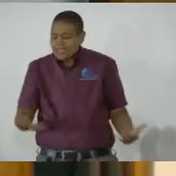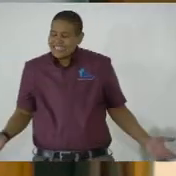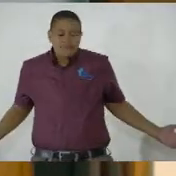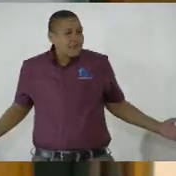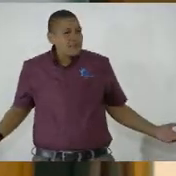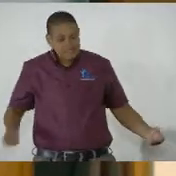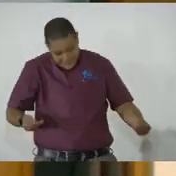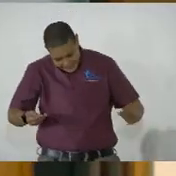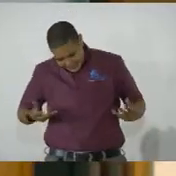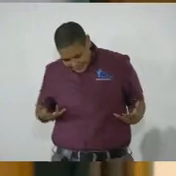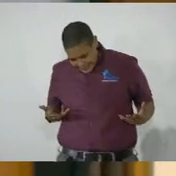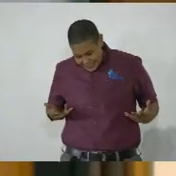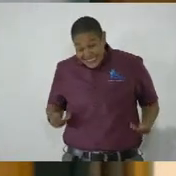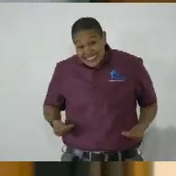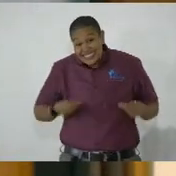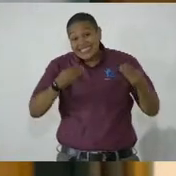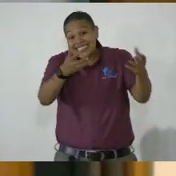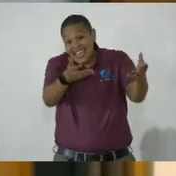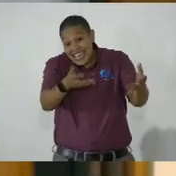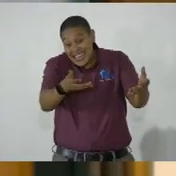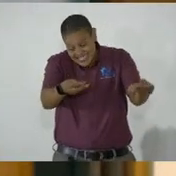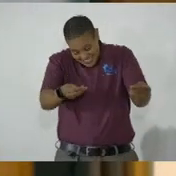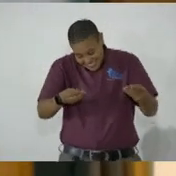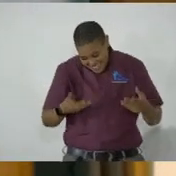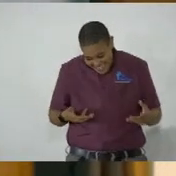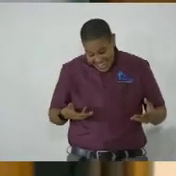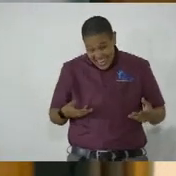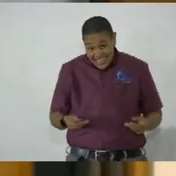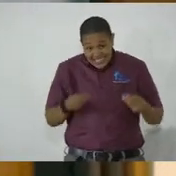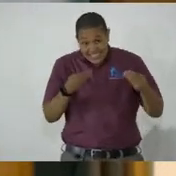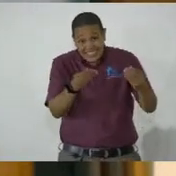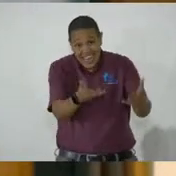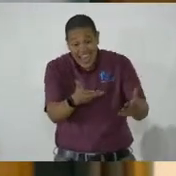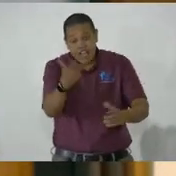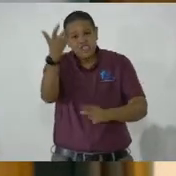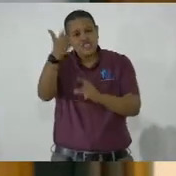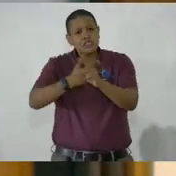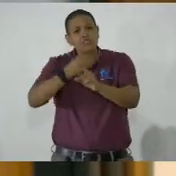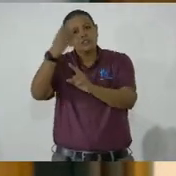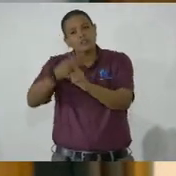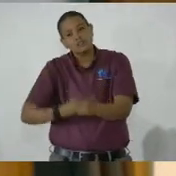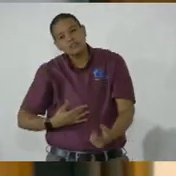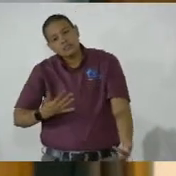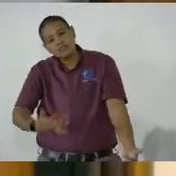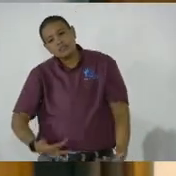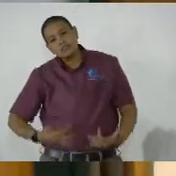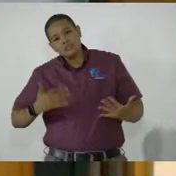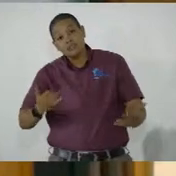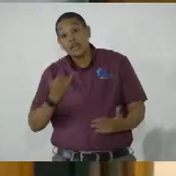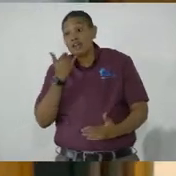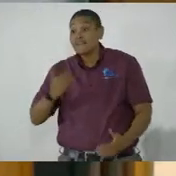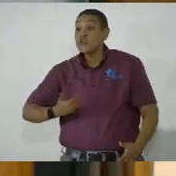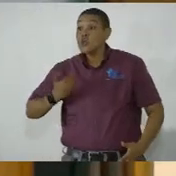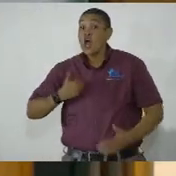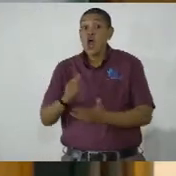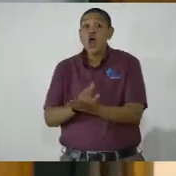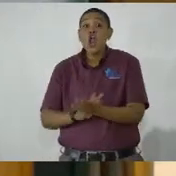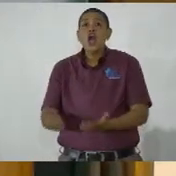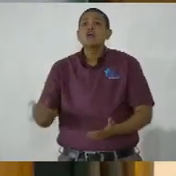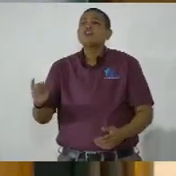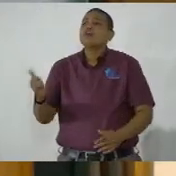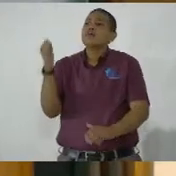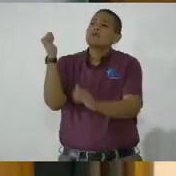returned, it's another 3 to 6 months. And young attorneys, if they just ask the